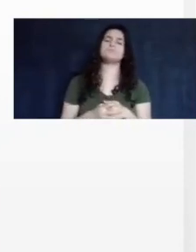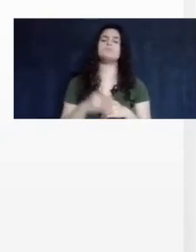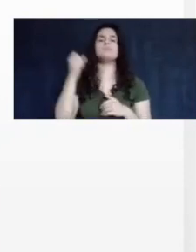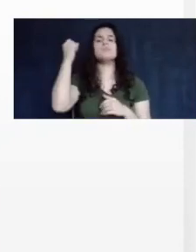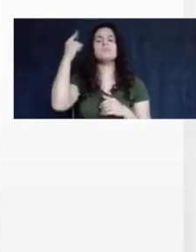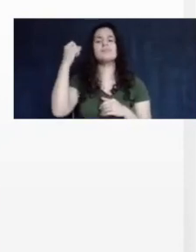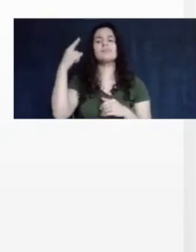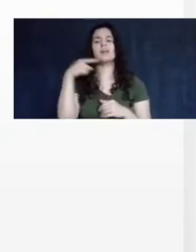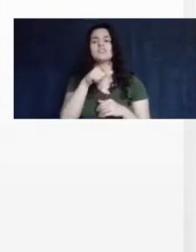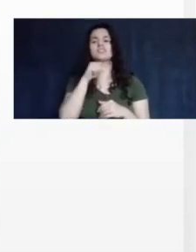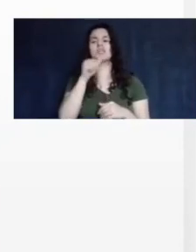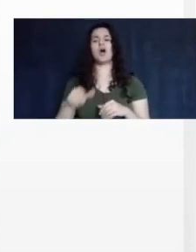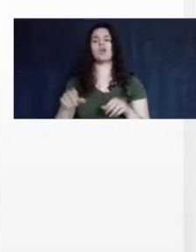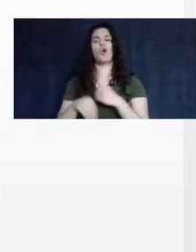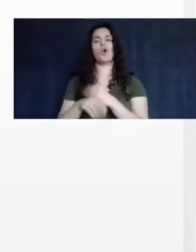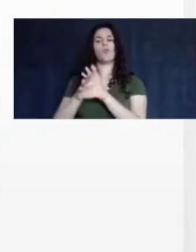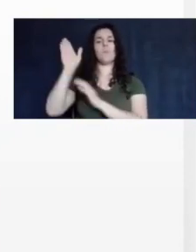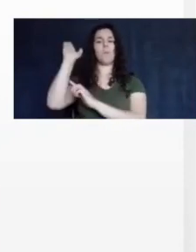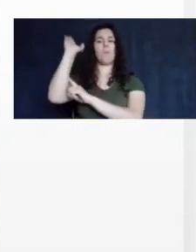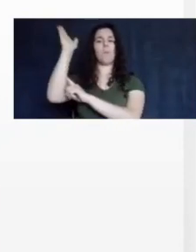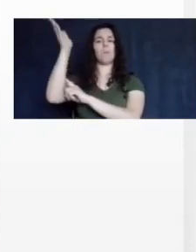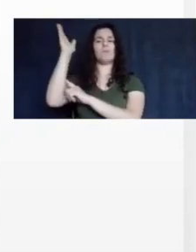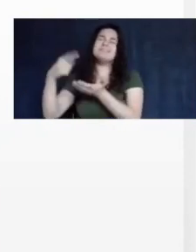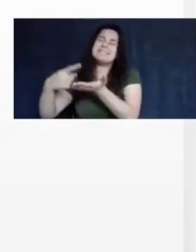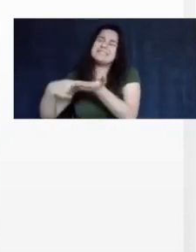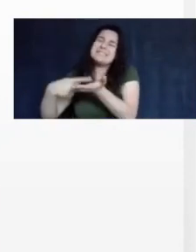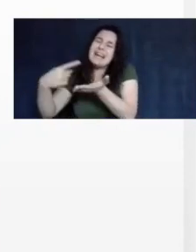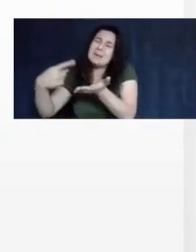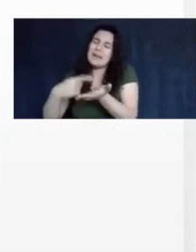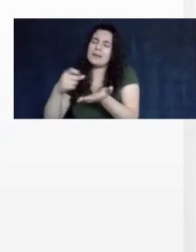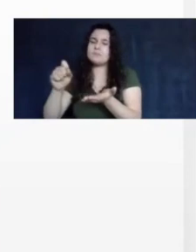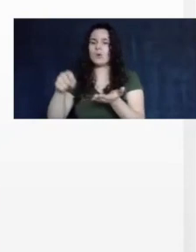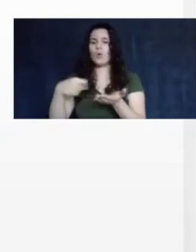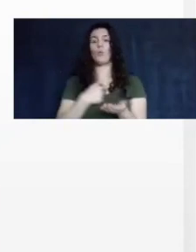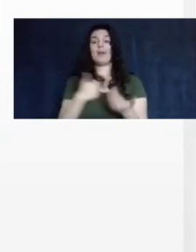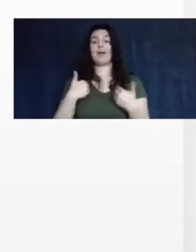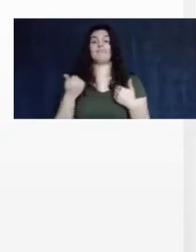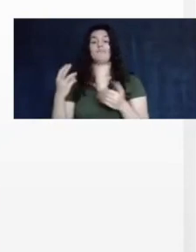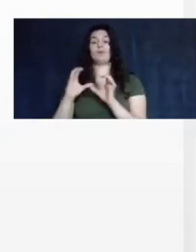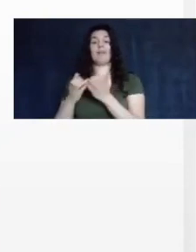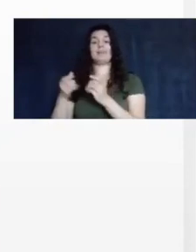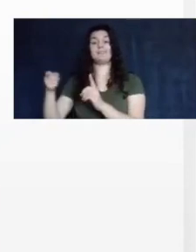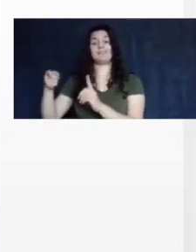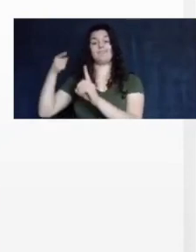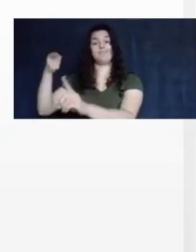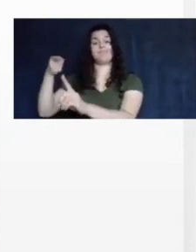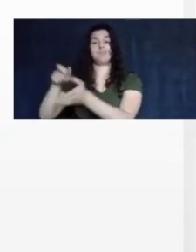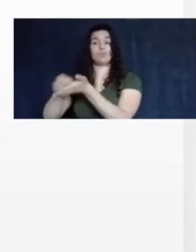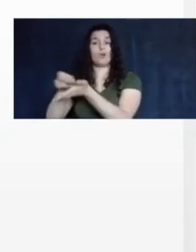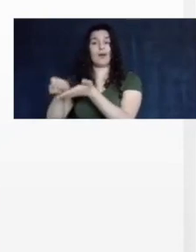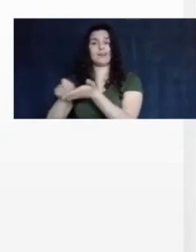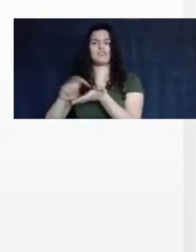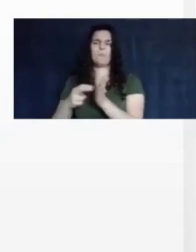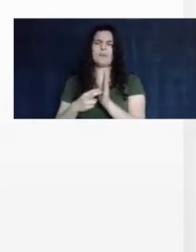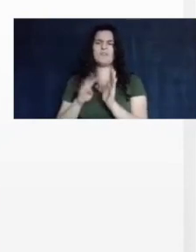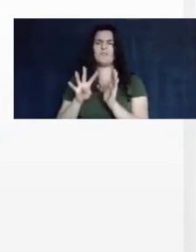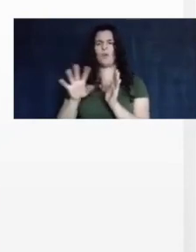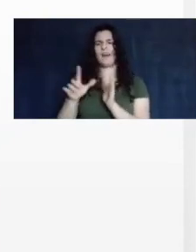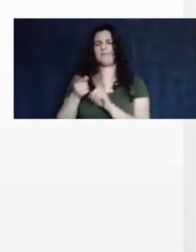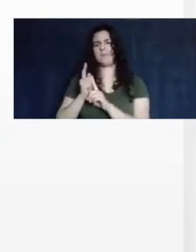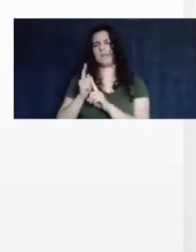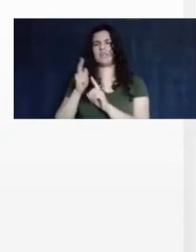lecture sessions. Sometimes they are. For example, we have a couple of writing courses. So within a 45-minute to an hour session, you can